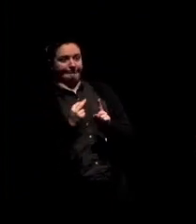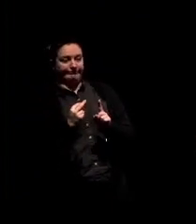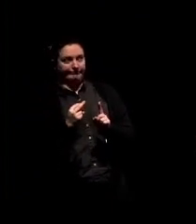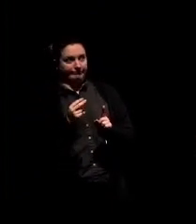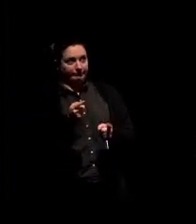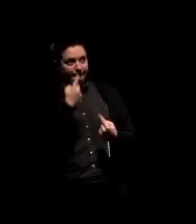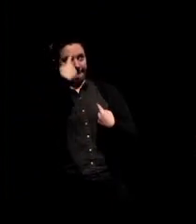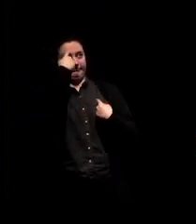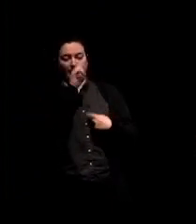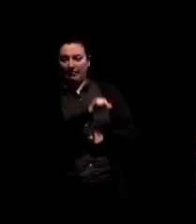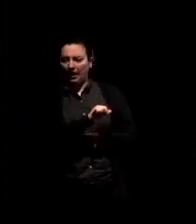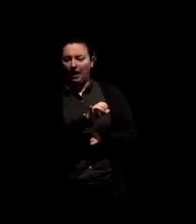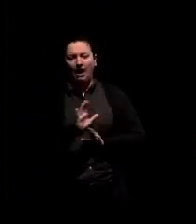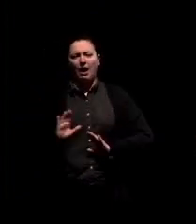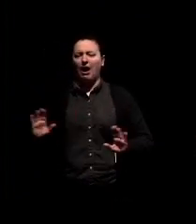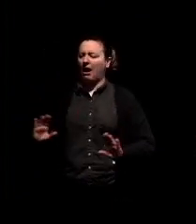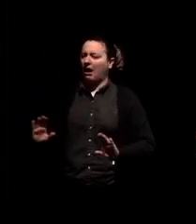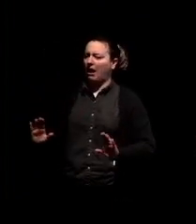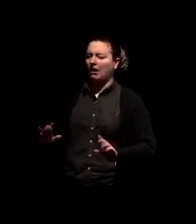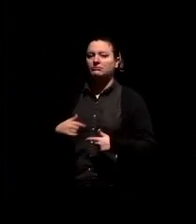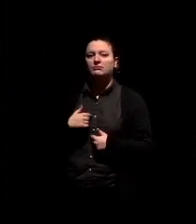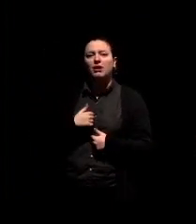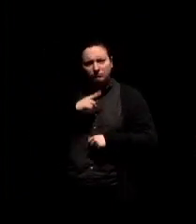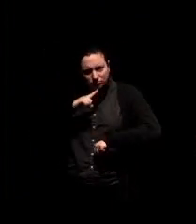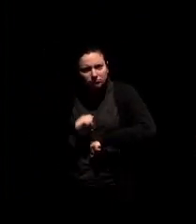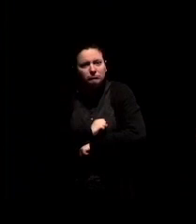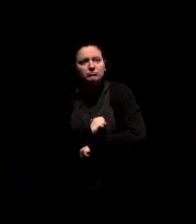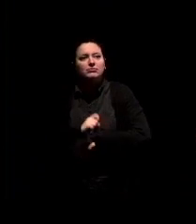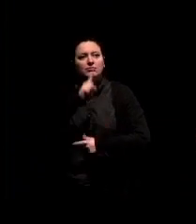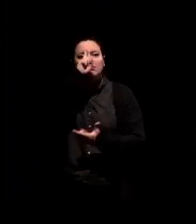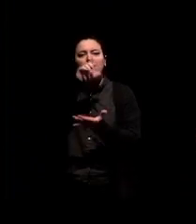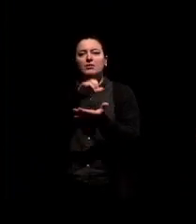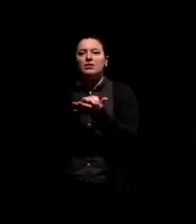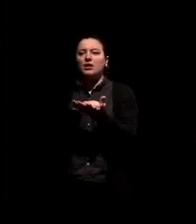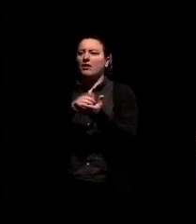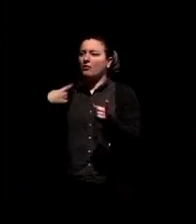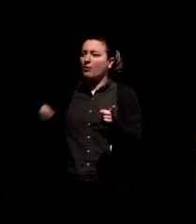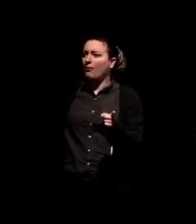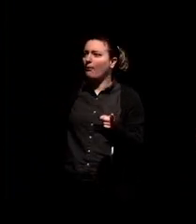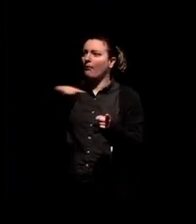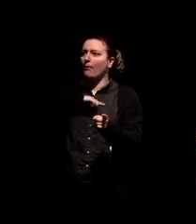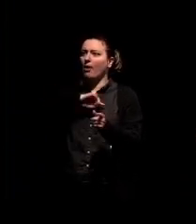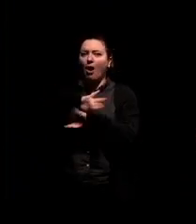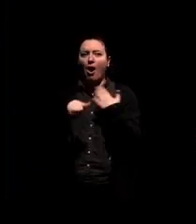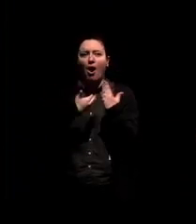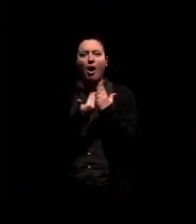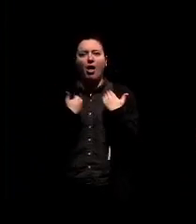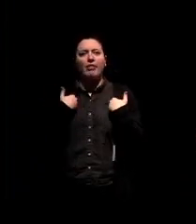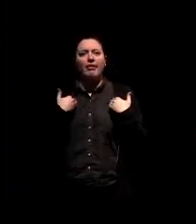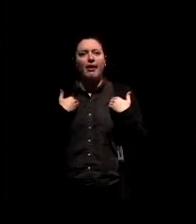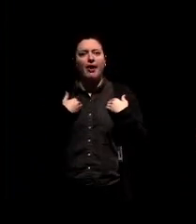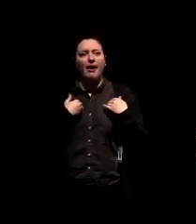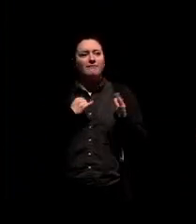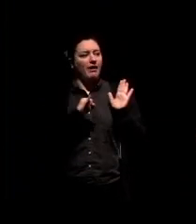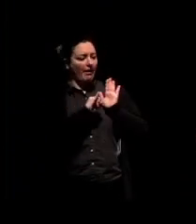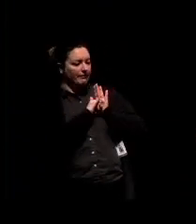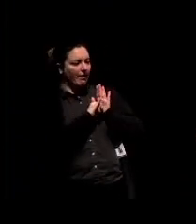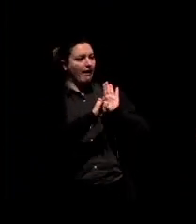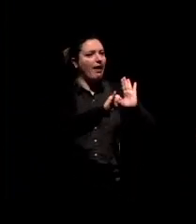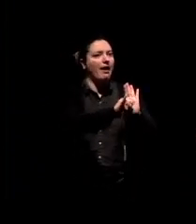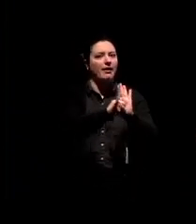all, I firmly believe that we do share overlapping and intersectional identities across our